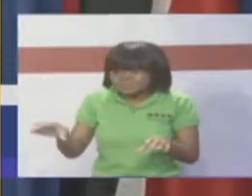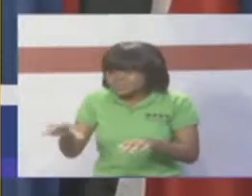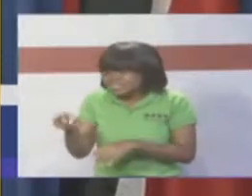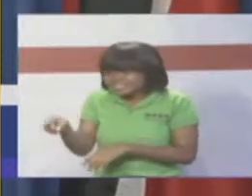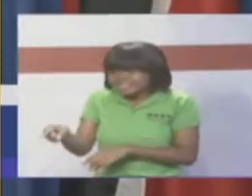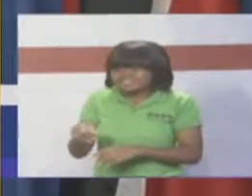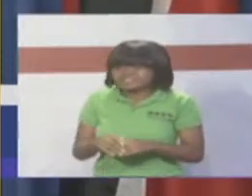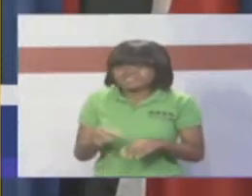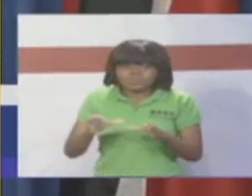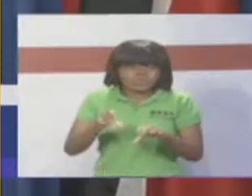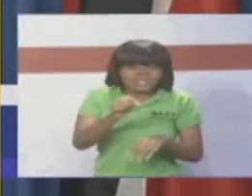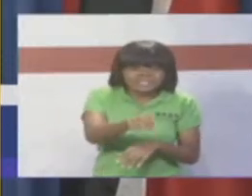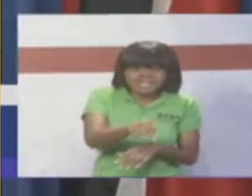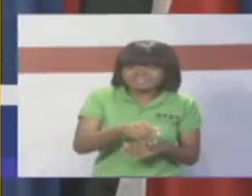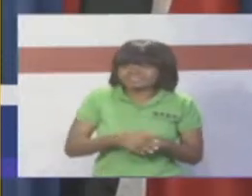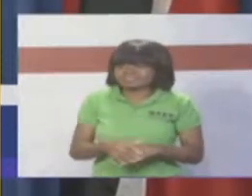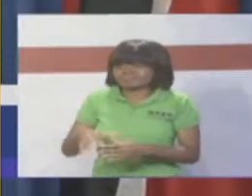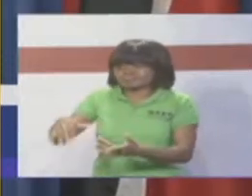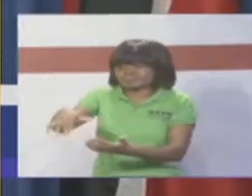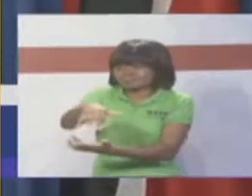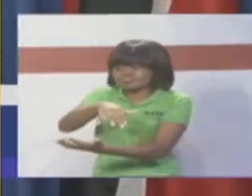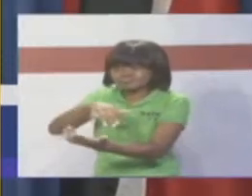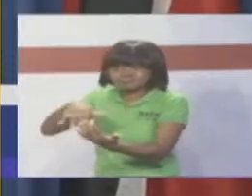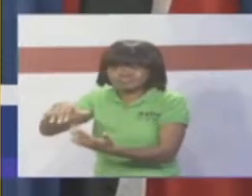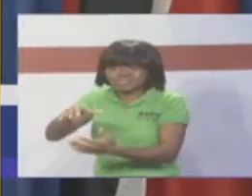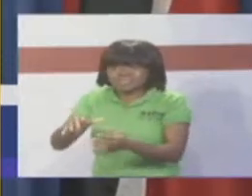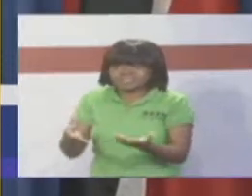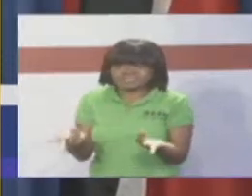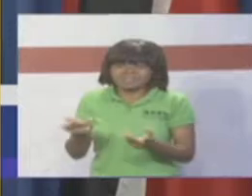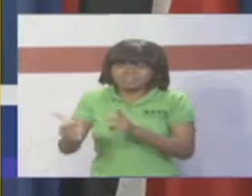care. If you are carefree,